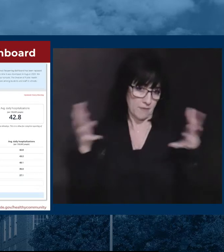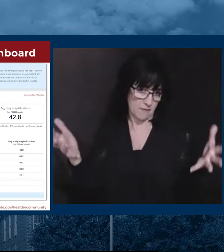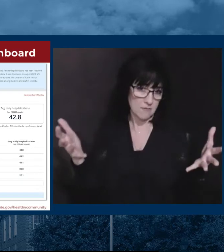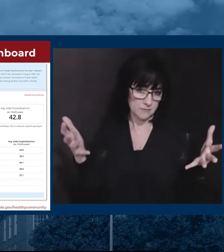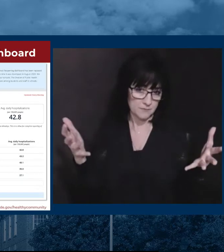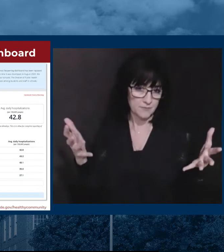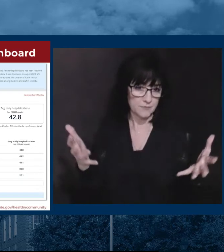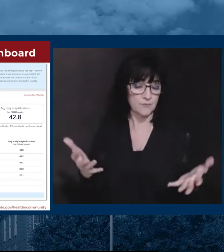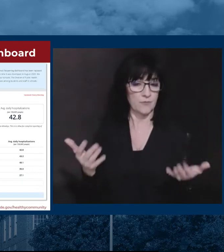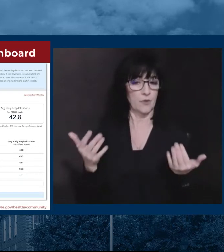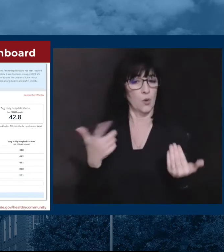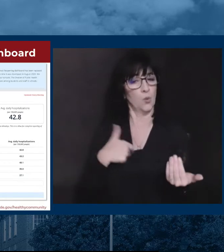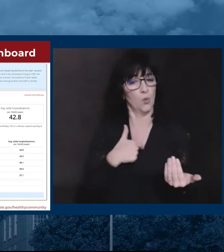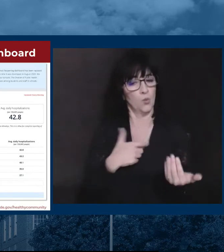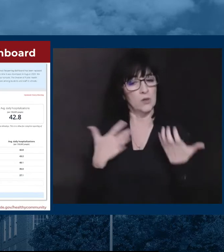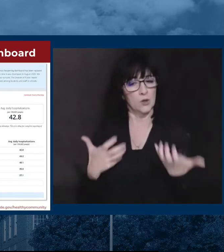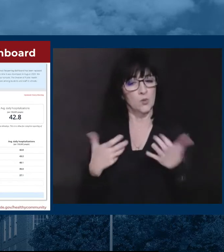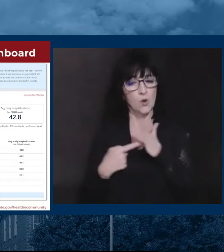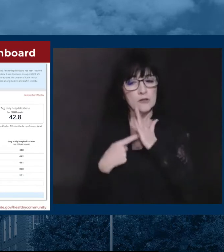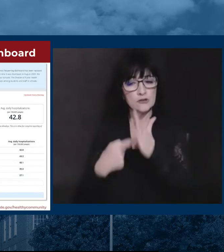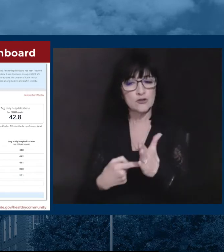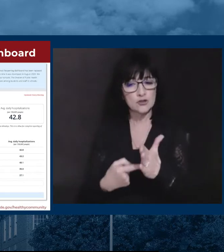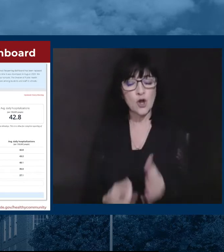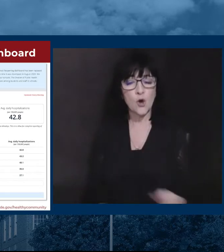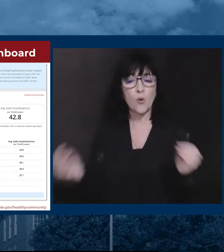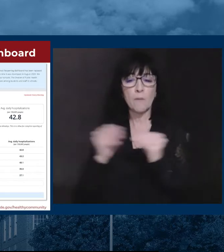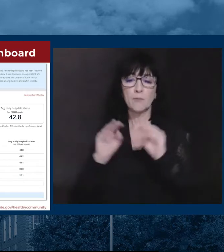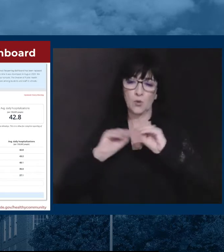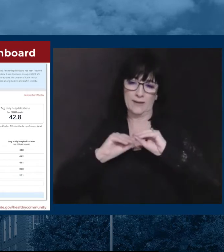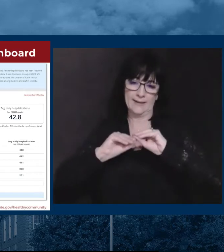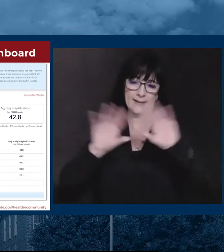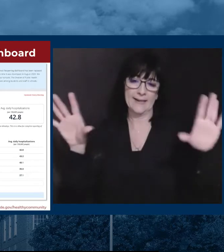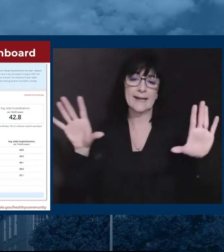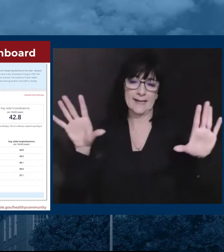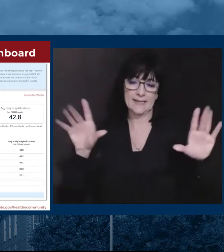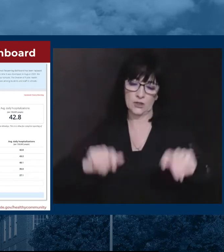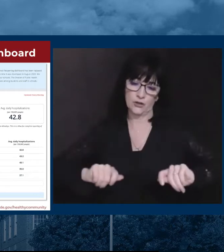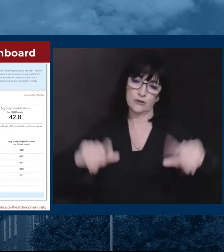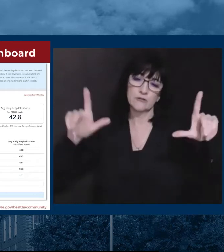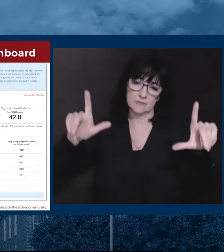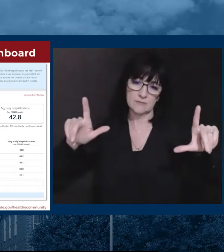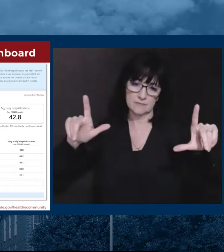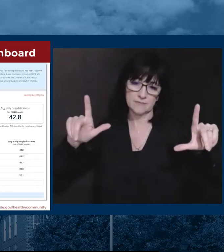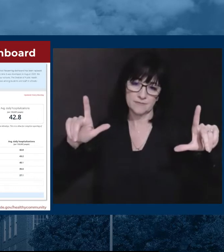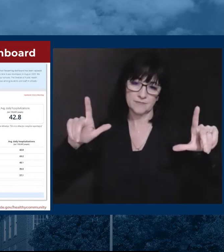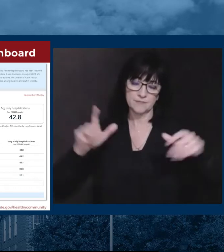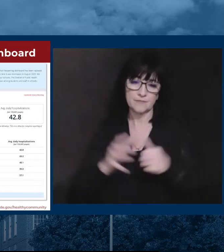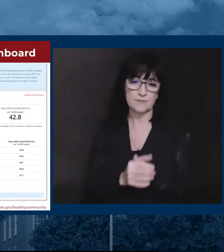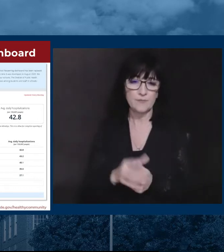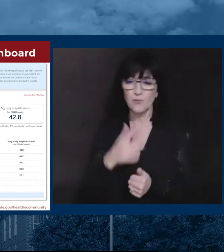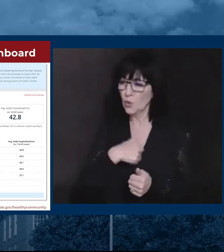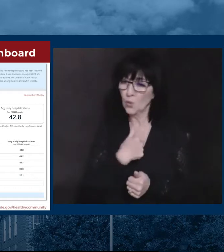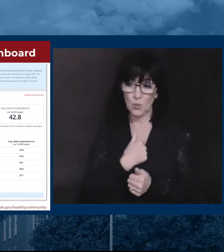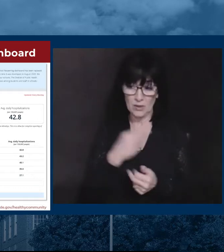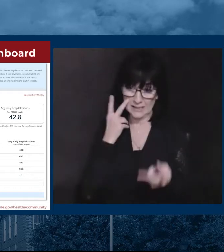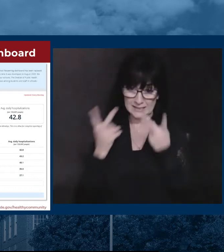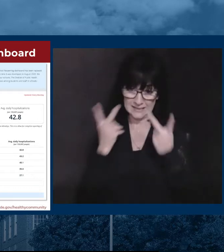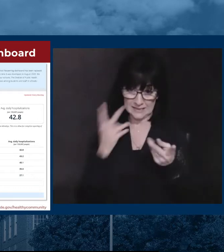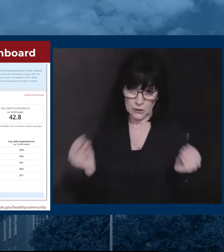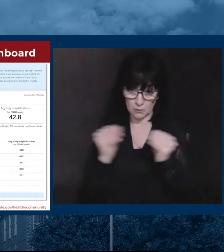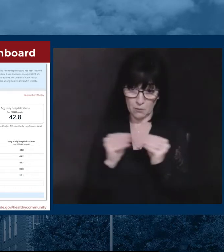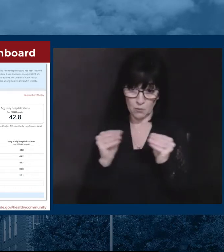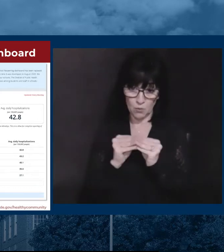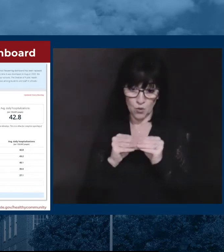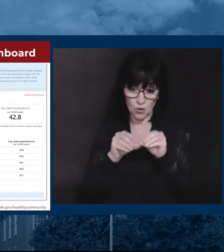who were affiliated with schools, we did not see more spread in the school setting. And really, that was